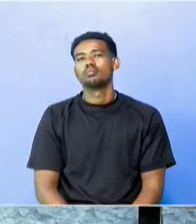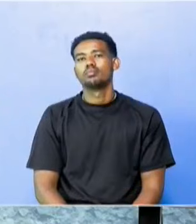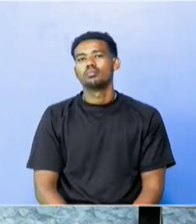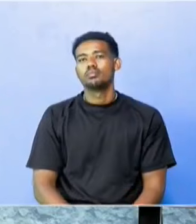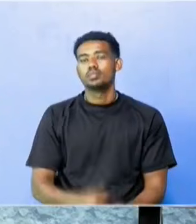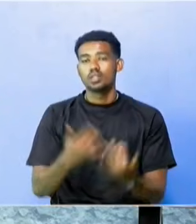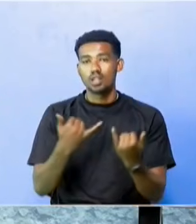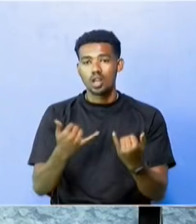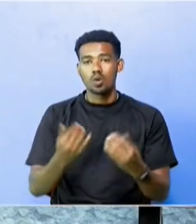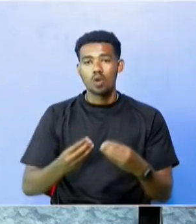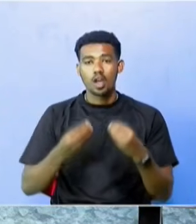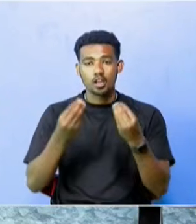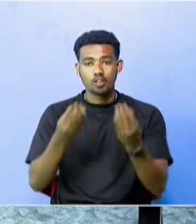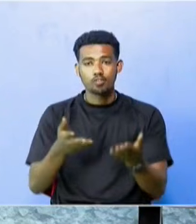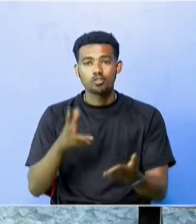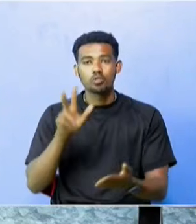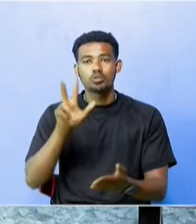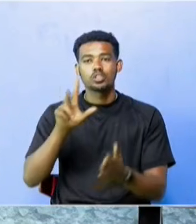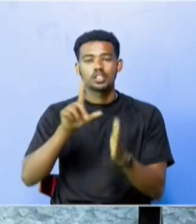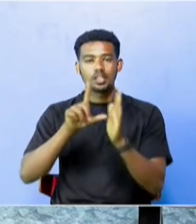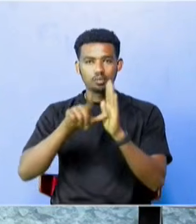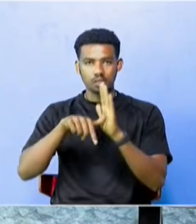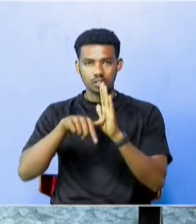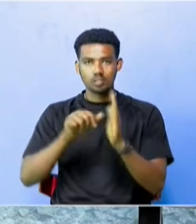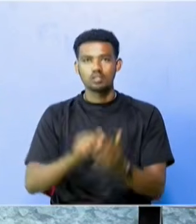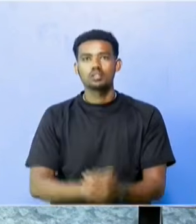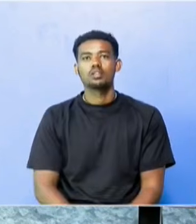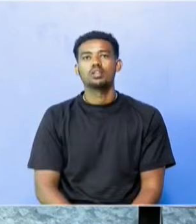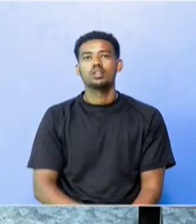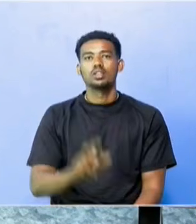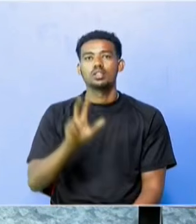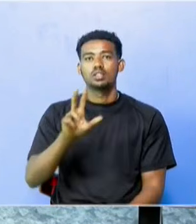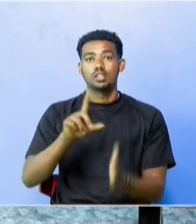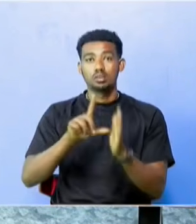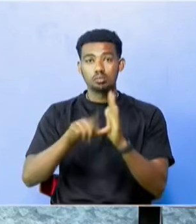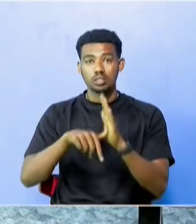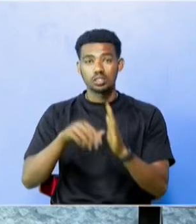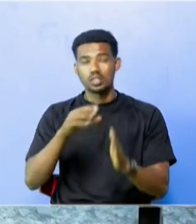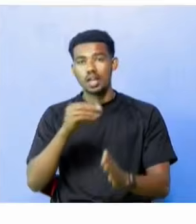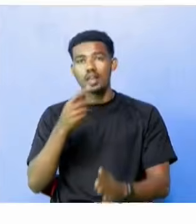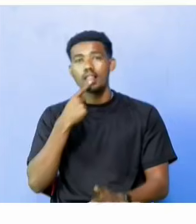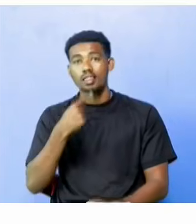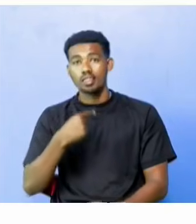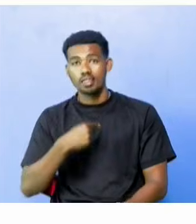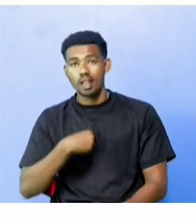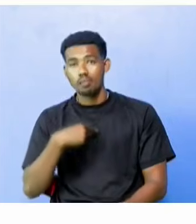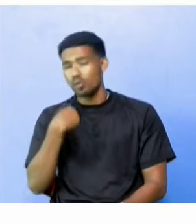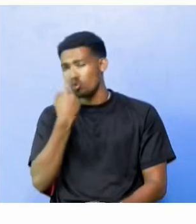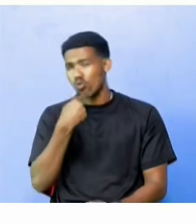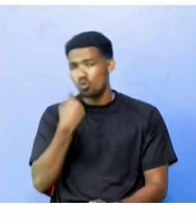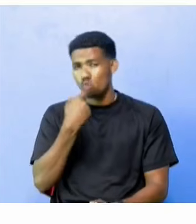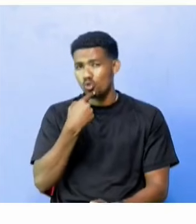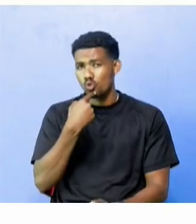give you 3 minutes, okay? 3 minutes, and tell me who